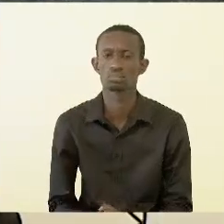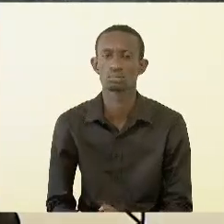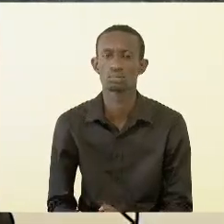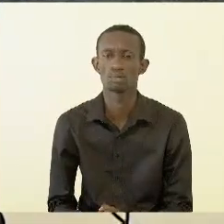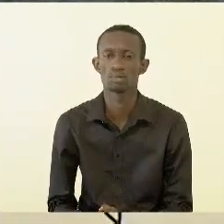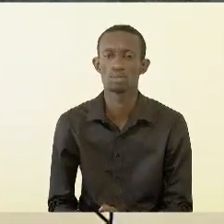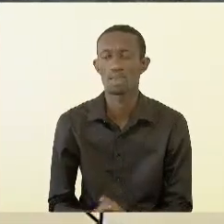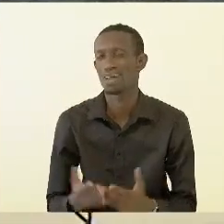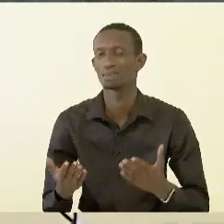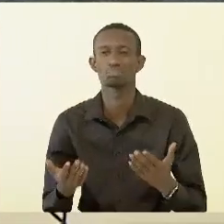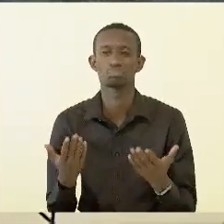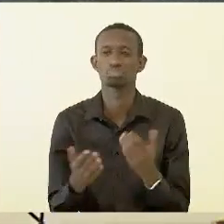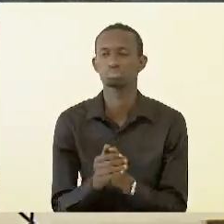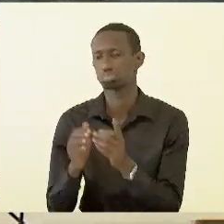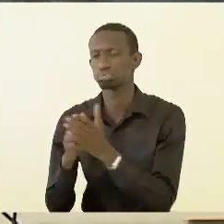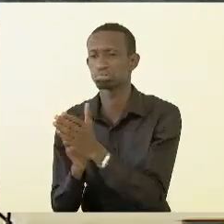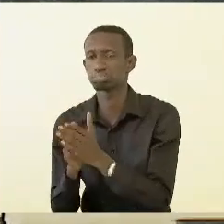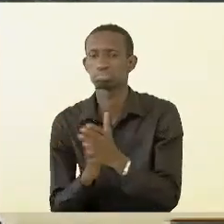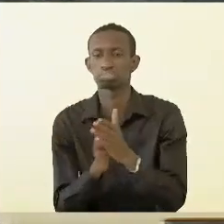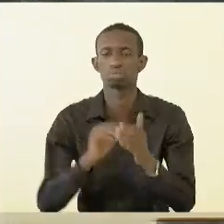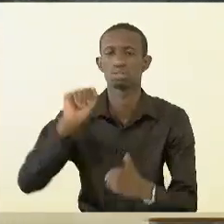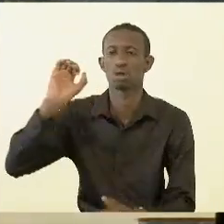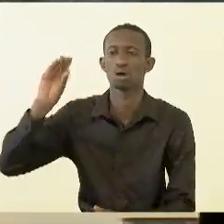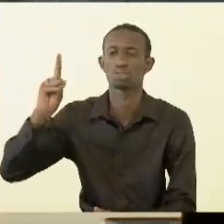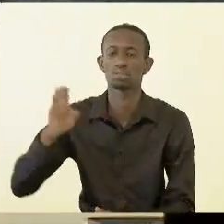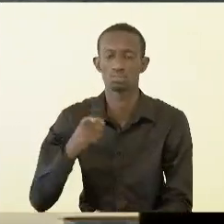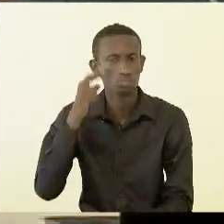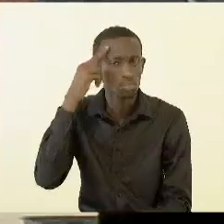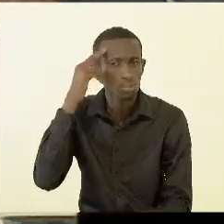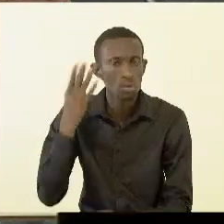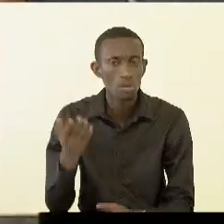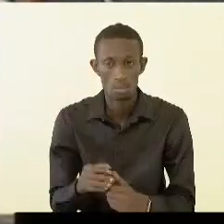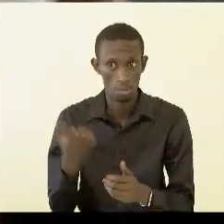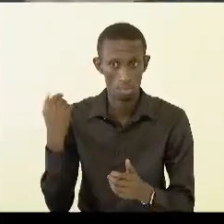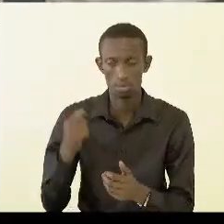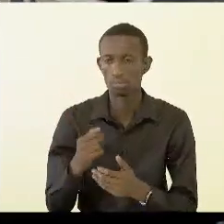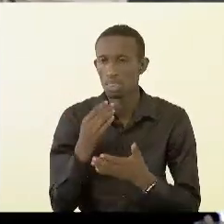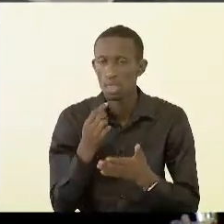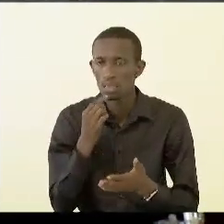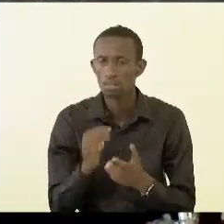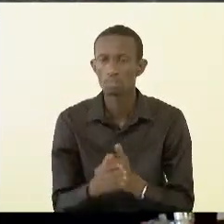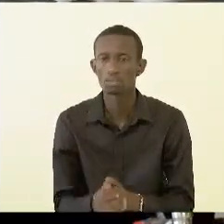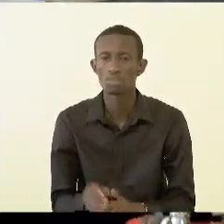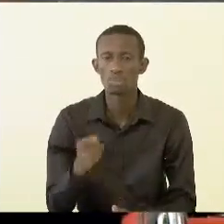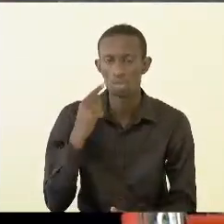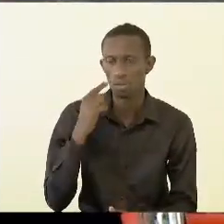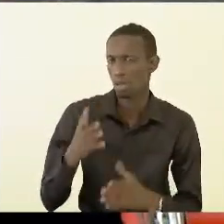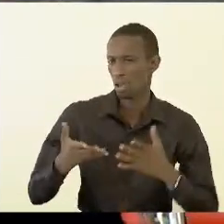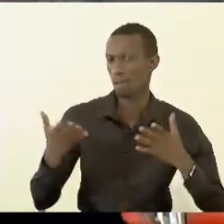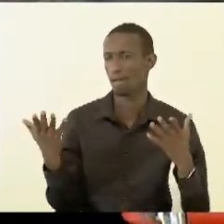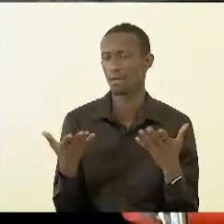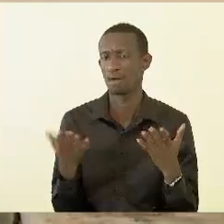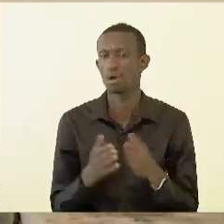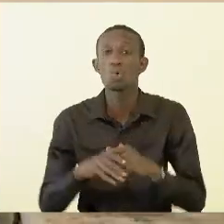are mainly weak acids. So you remember we even tested. We are looking at how you